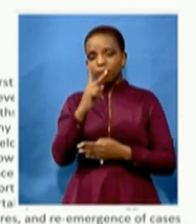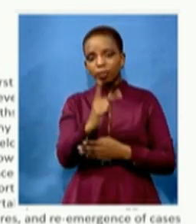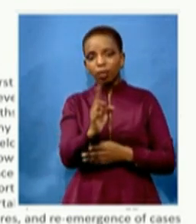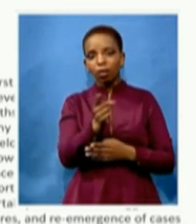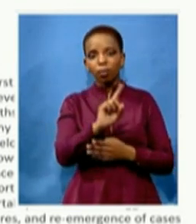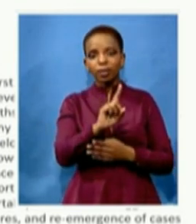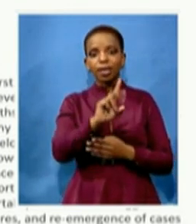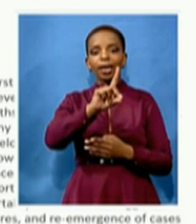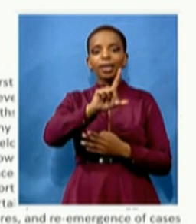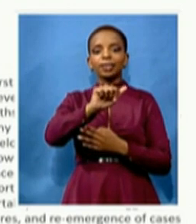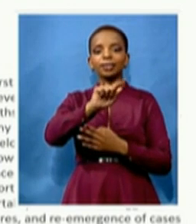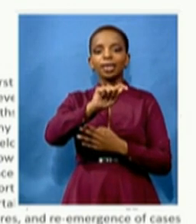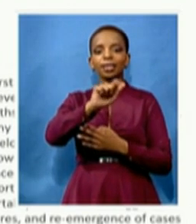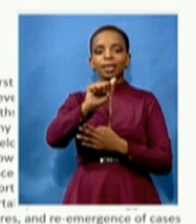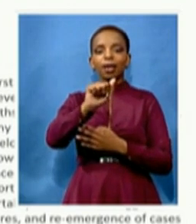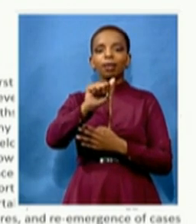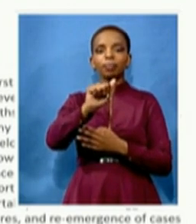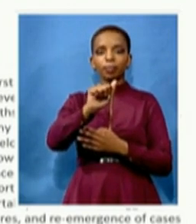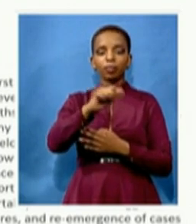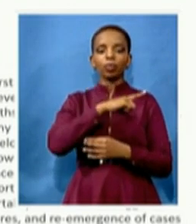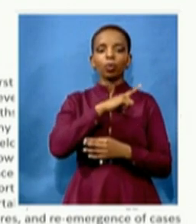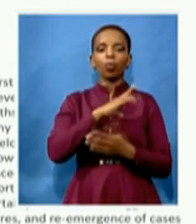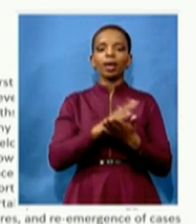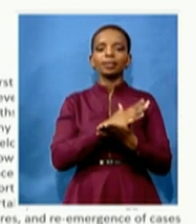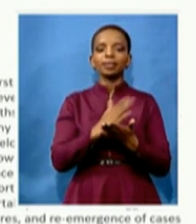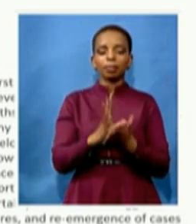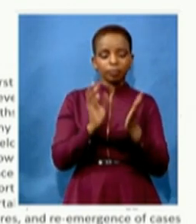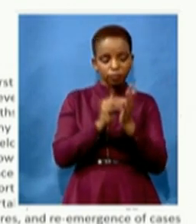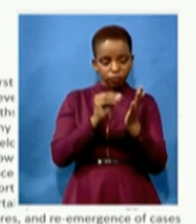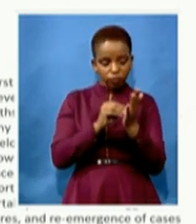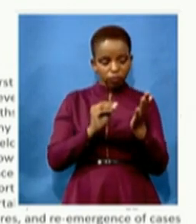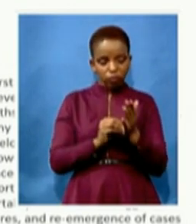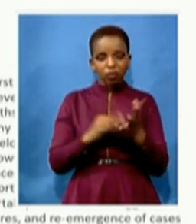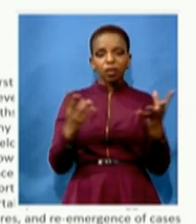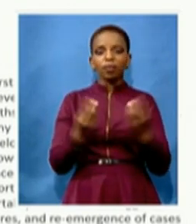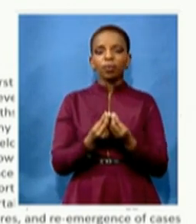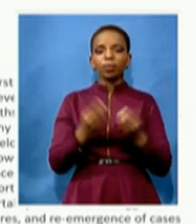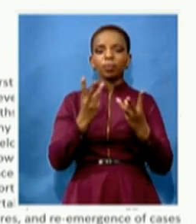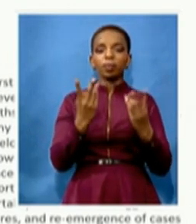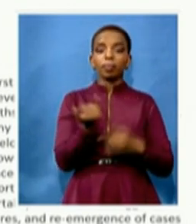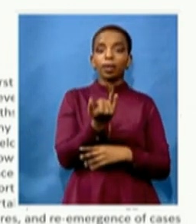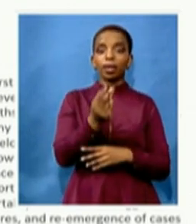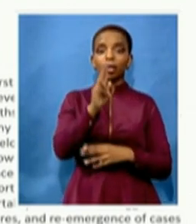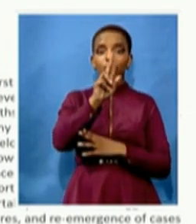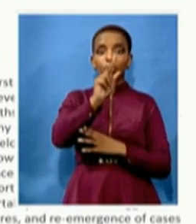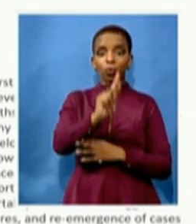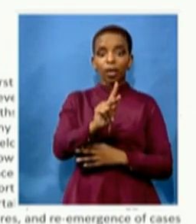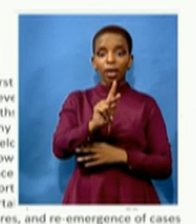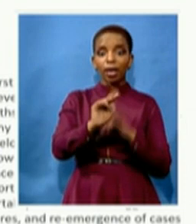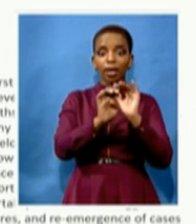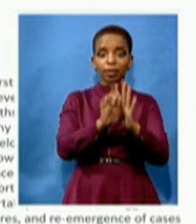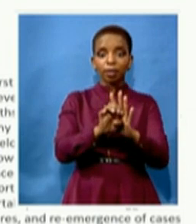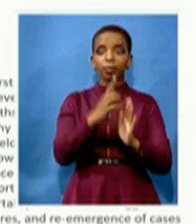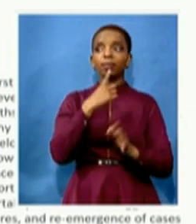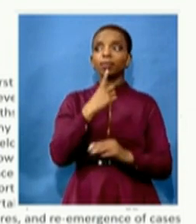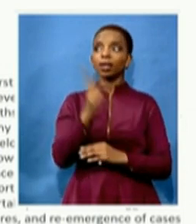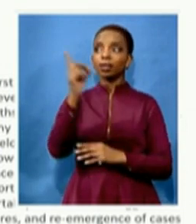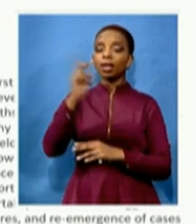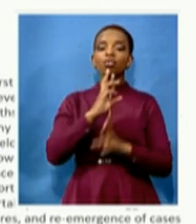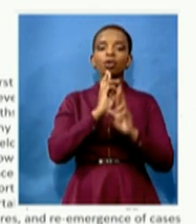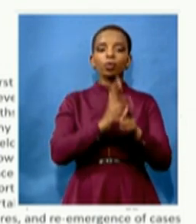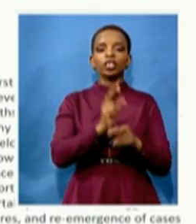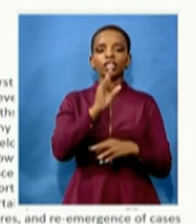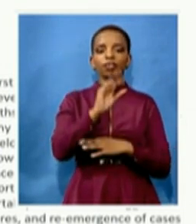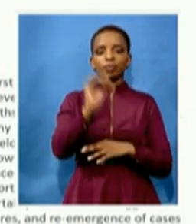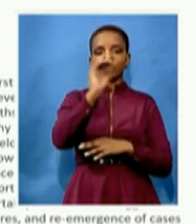some countries. There are reports that say in the UK deaths are underreported by 50%. Looking at excess deaths, the